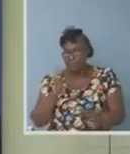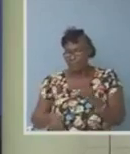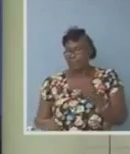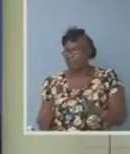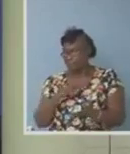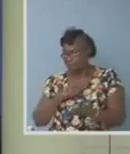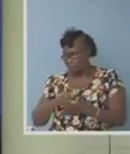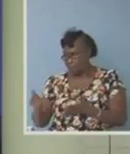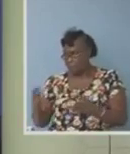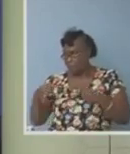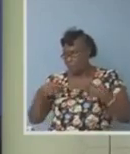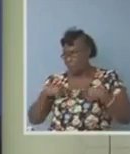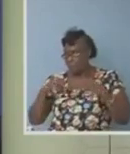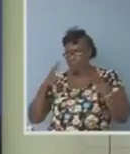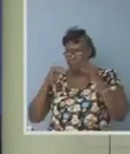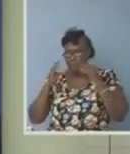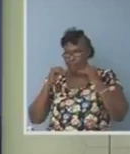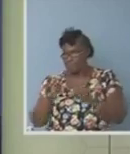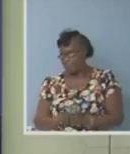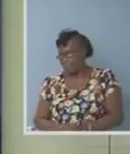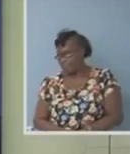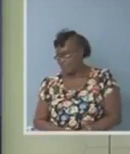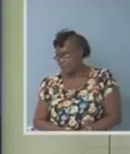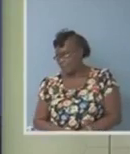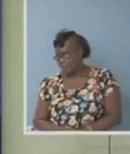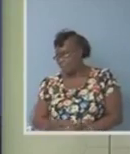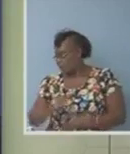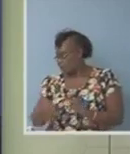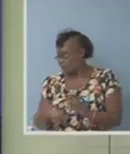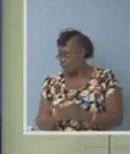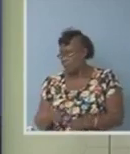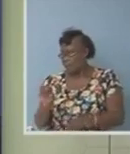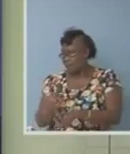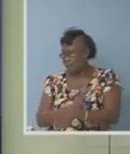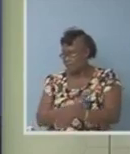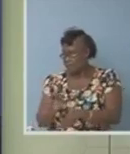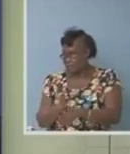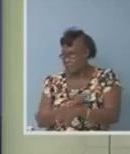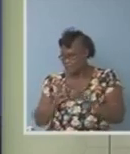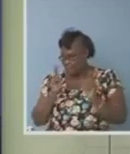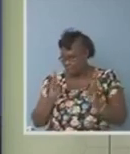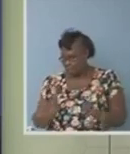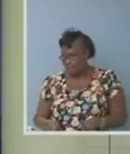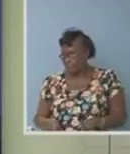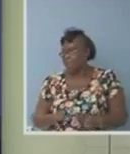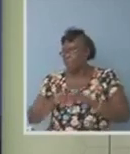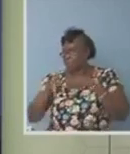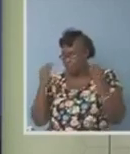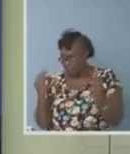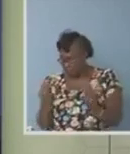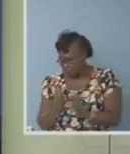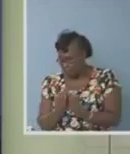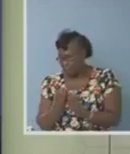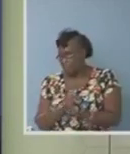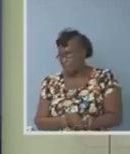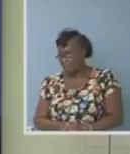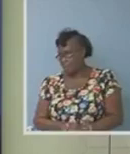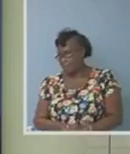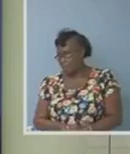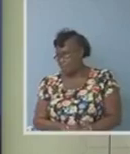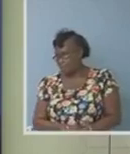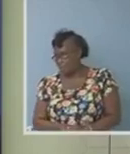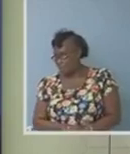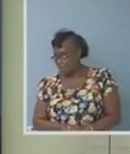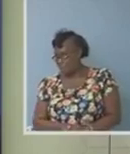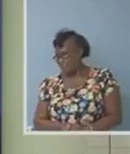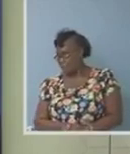week, and I've already alerted the stakeholders in the business community. I